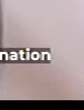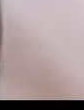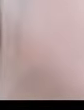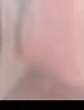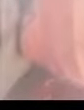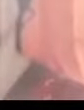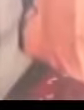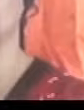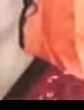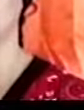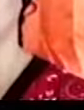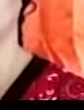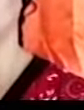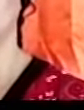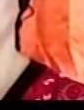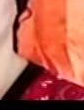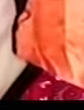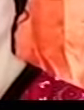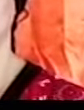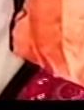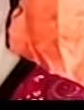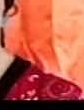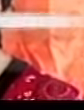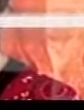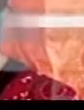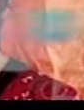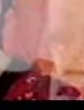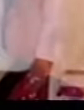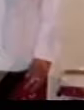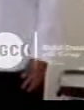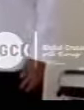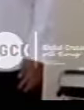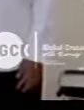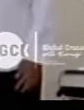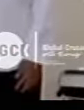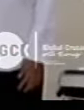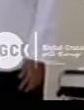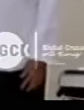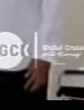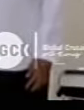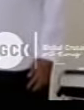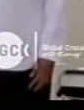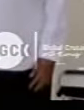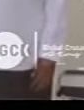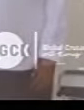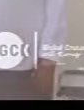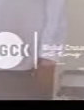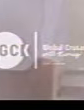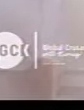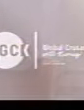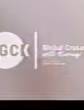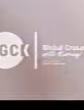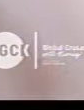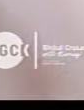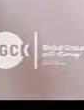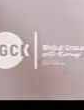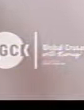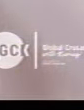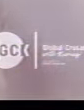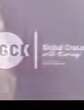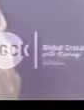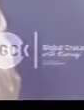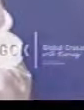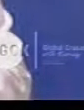nation, a minister of the gospel here in Cuba. I urge you to connect with Pastor Dr. W.F.